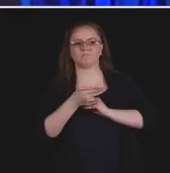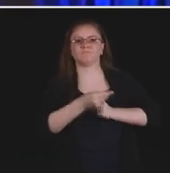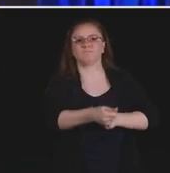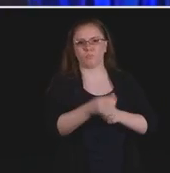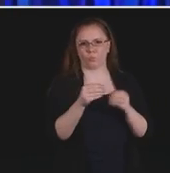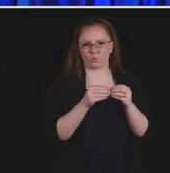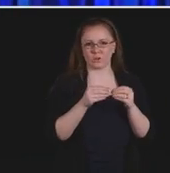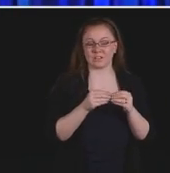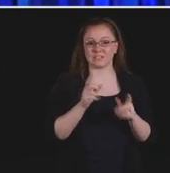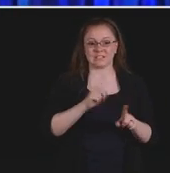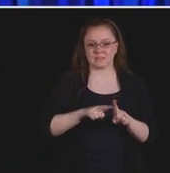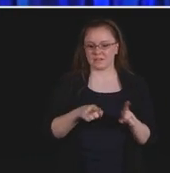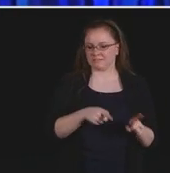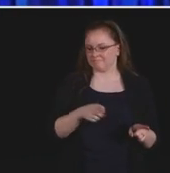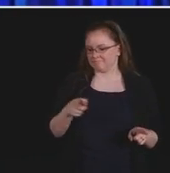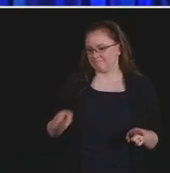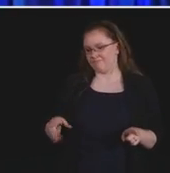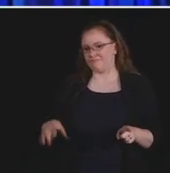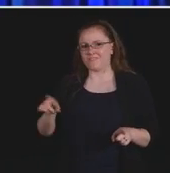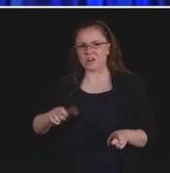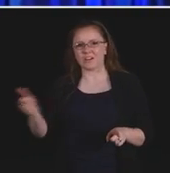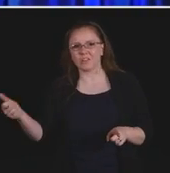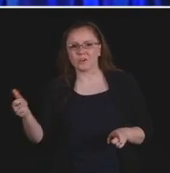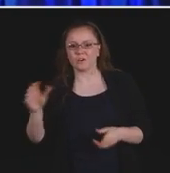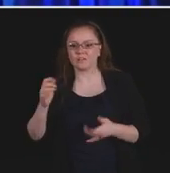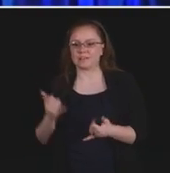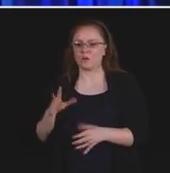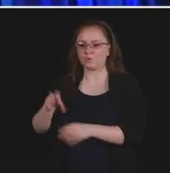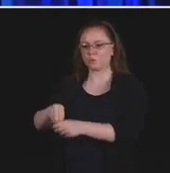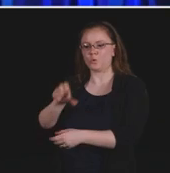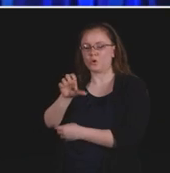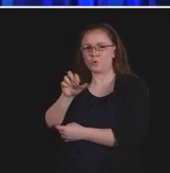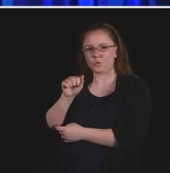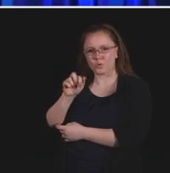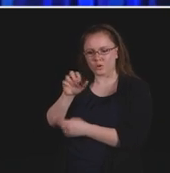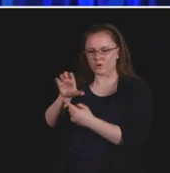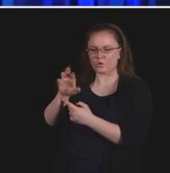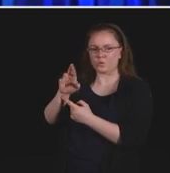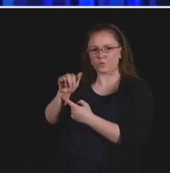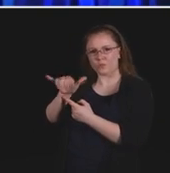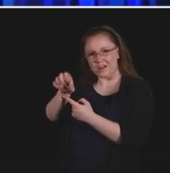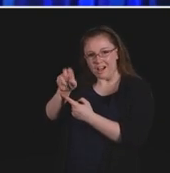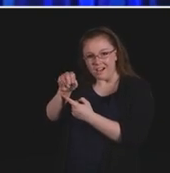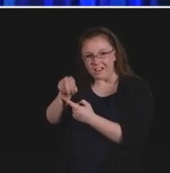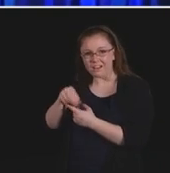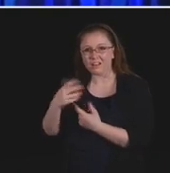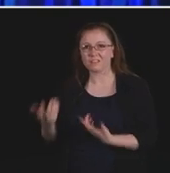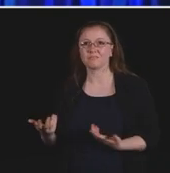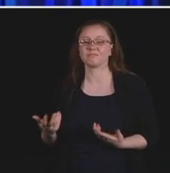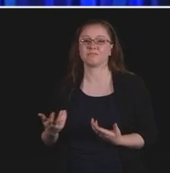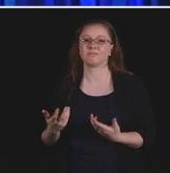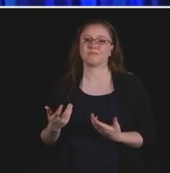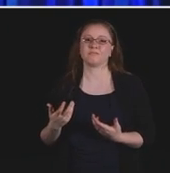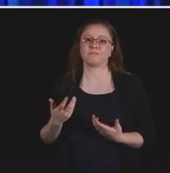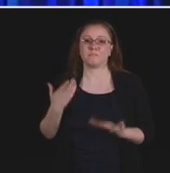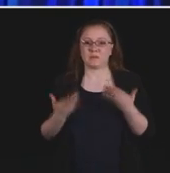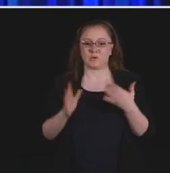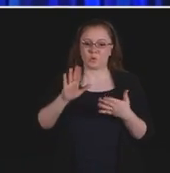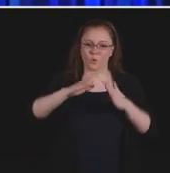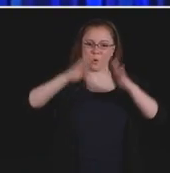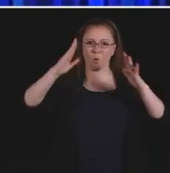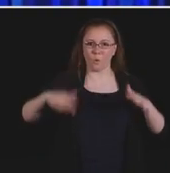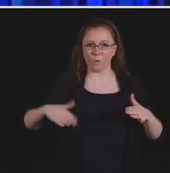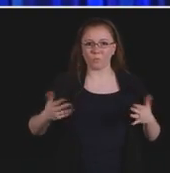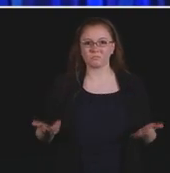or it can be on your home, or it can be on your car. So this is how the discovery happens.